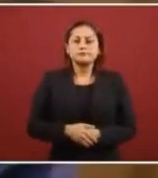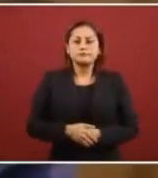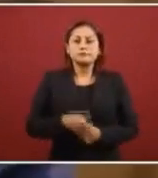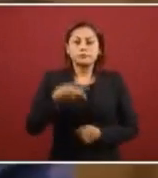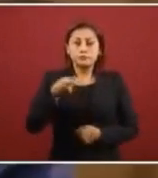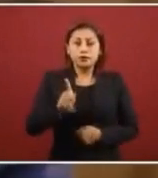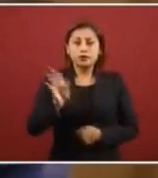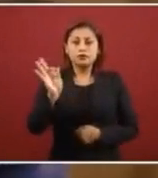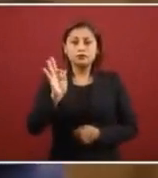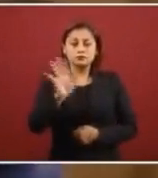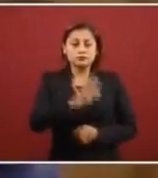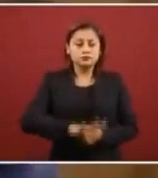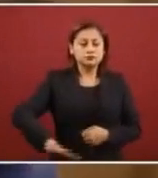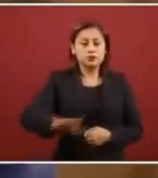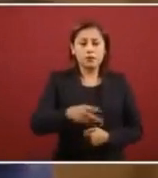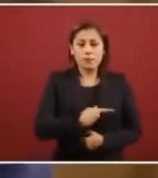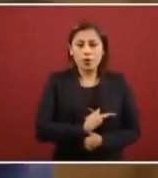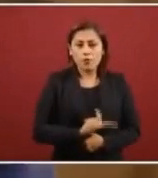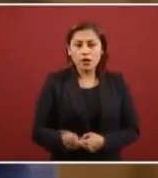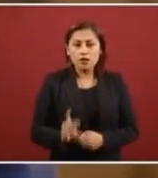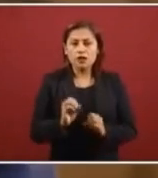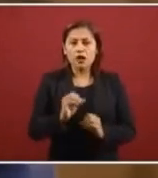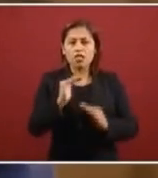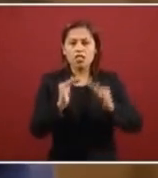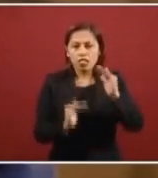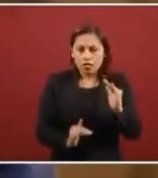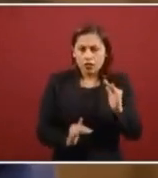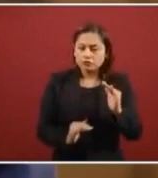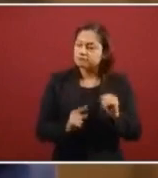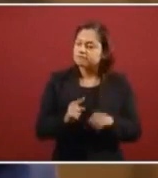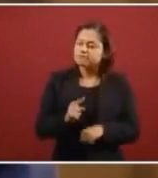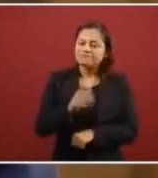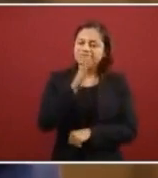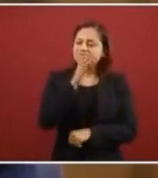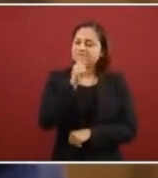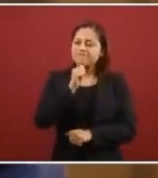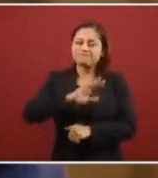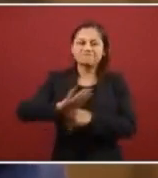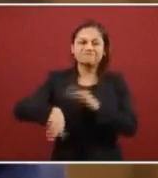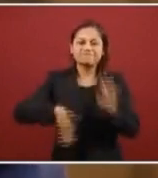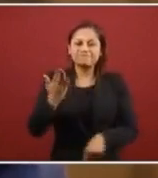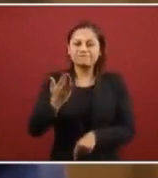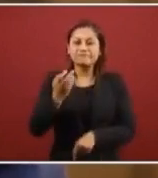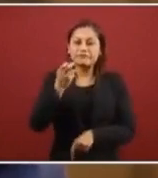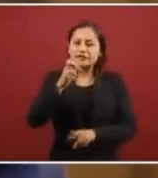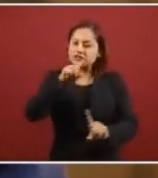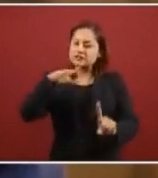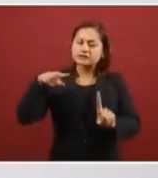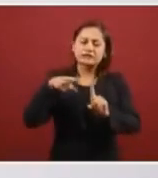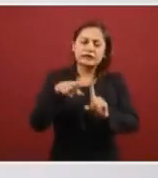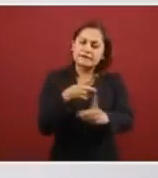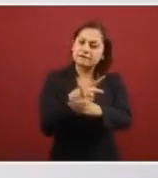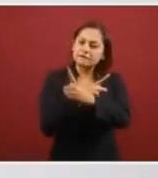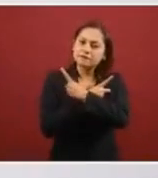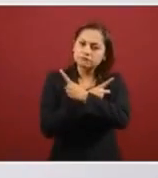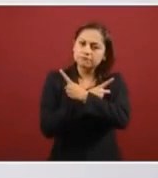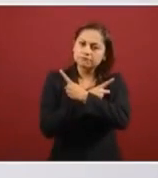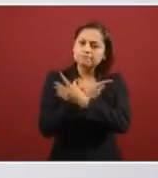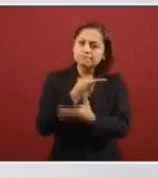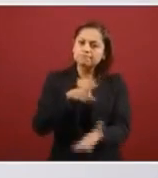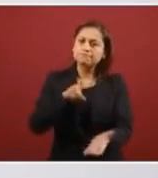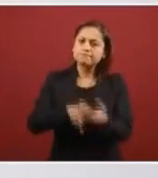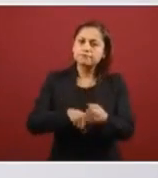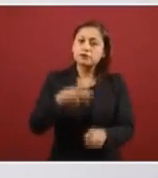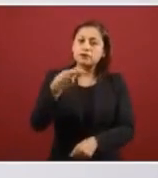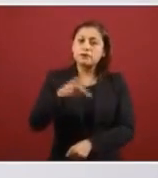viable if poverty and inequality continues it's an imperative difficult but without